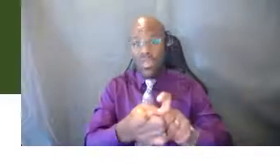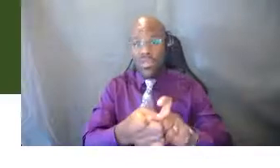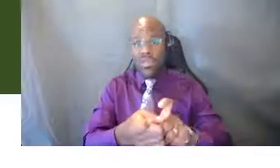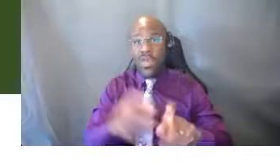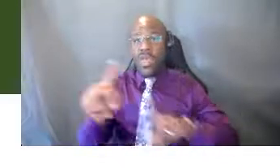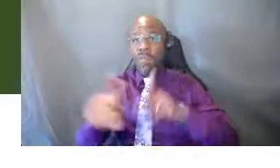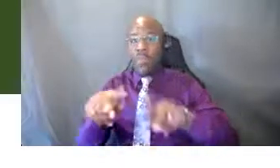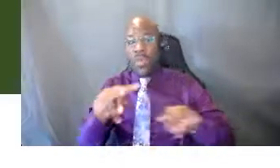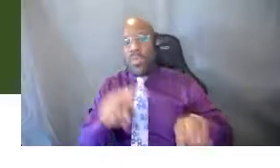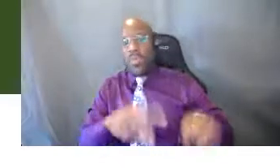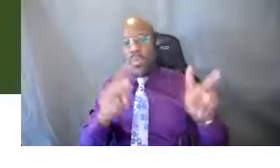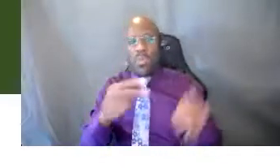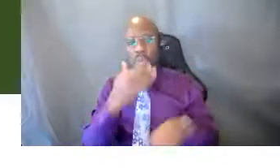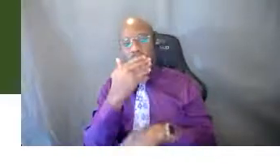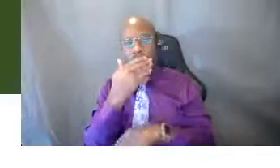about solutions.